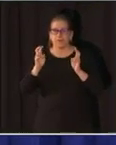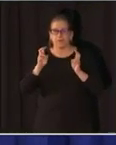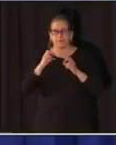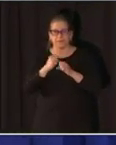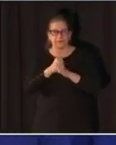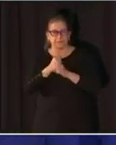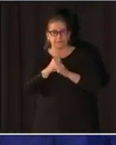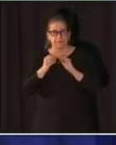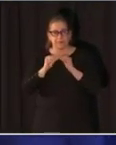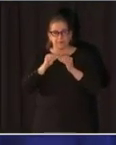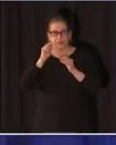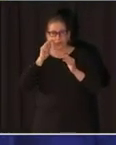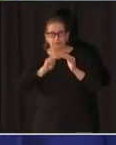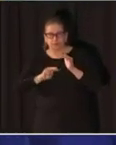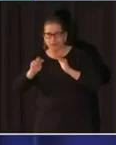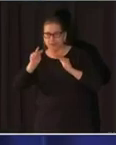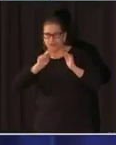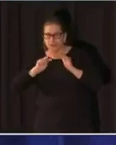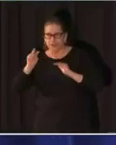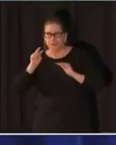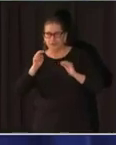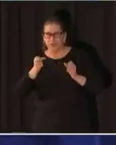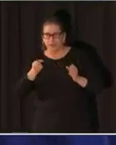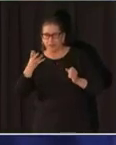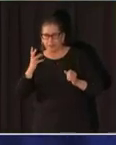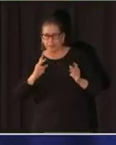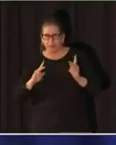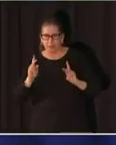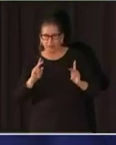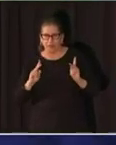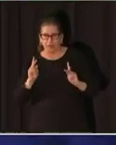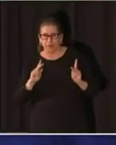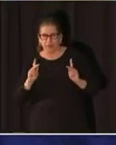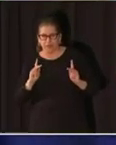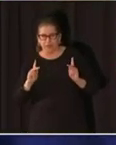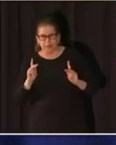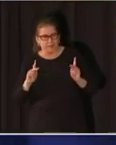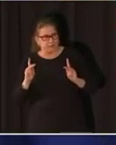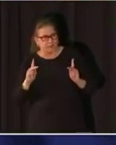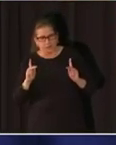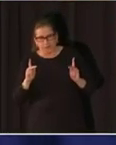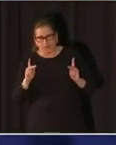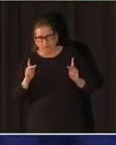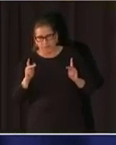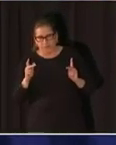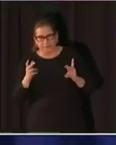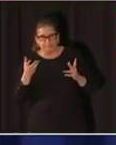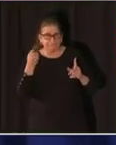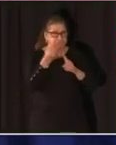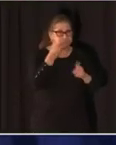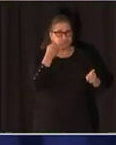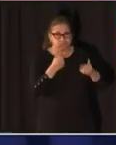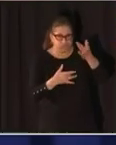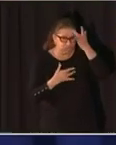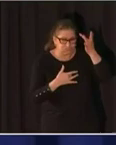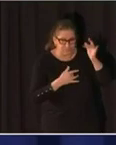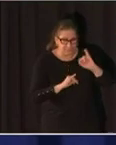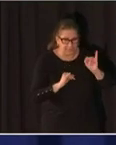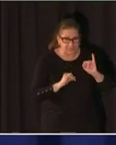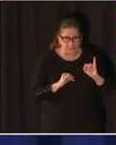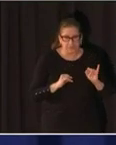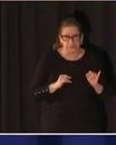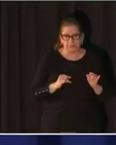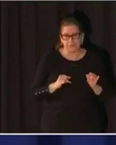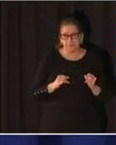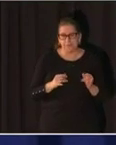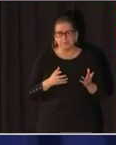of the number of people who will be infected or the number of people who will present with symptoms in terms of the